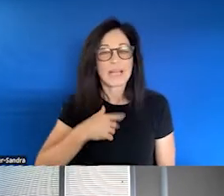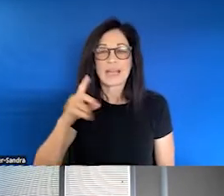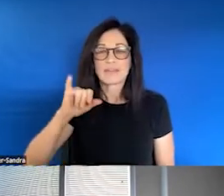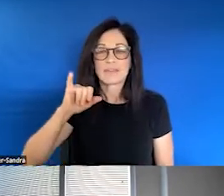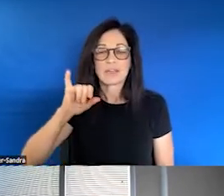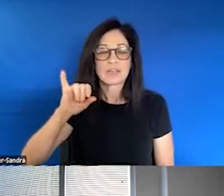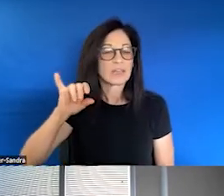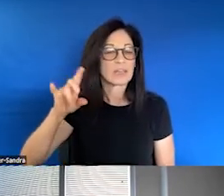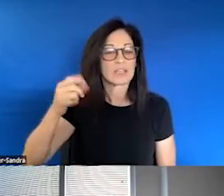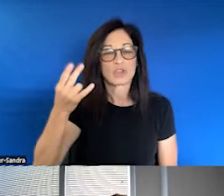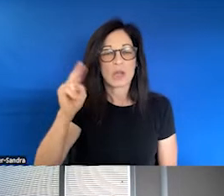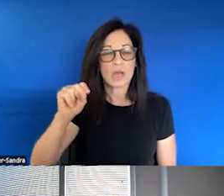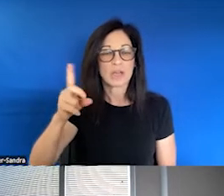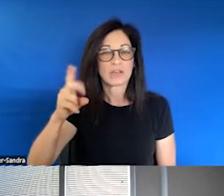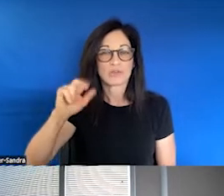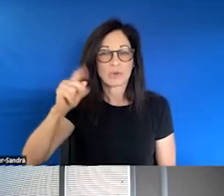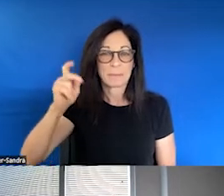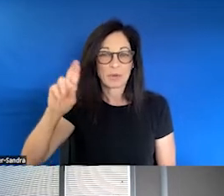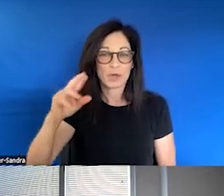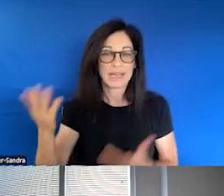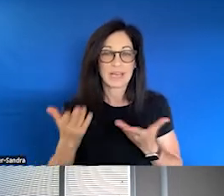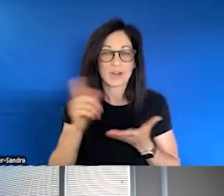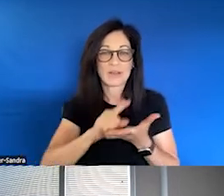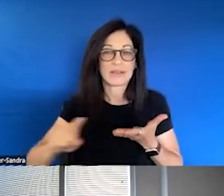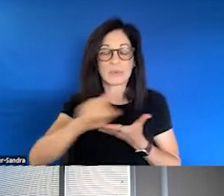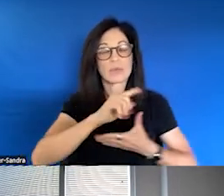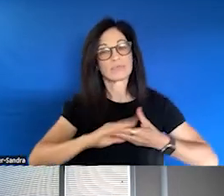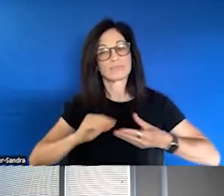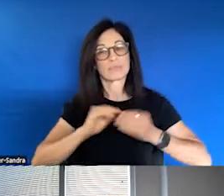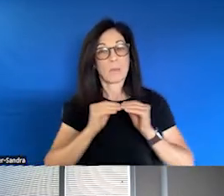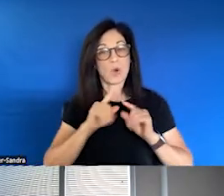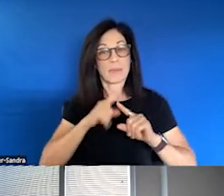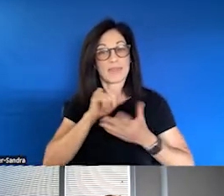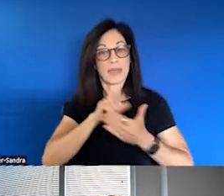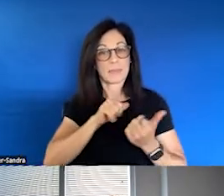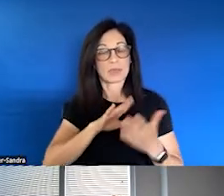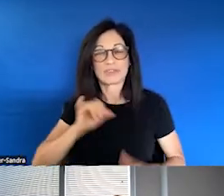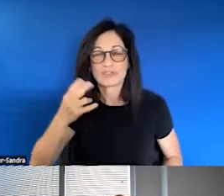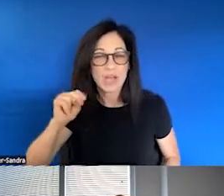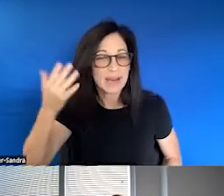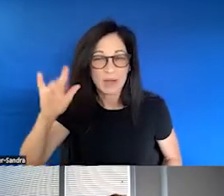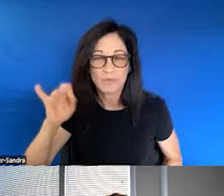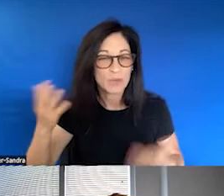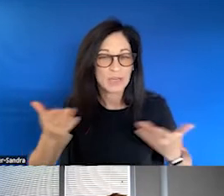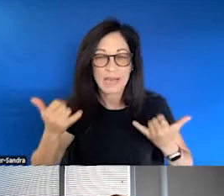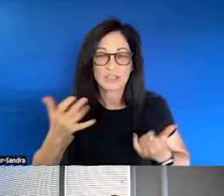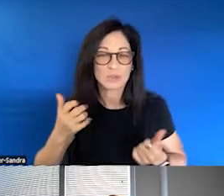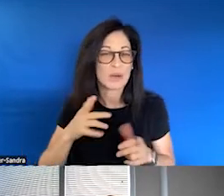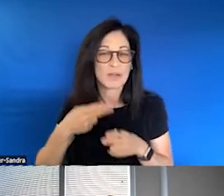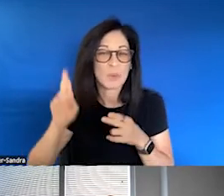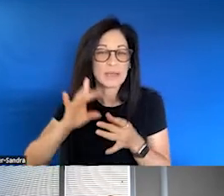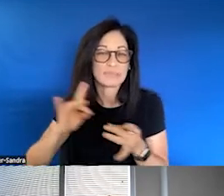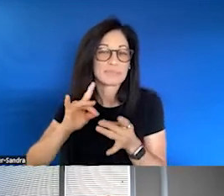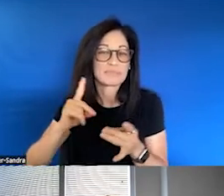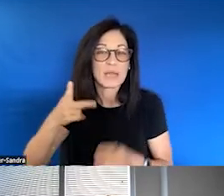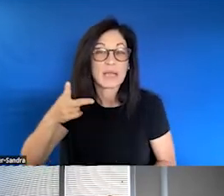joining us next week to share a little bit more about that approach. And John, I don't know if you're on now and just want to give a quick preview